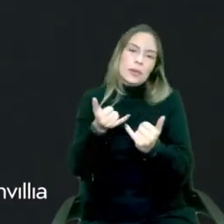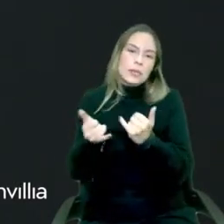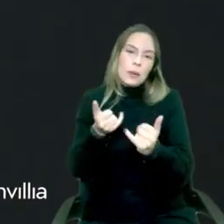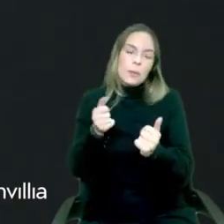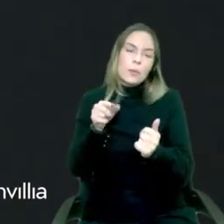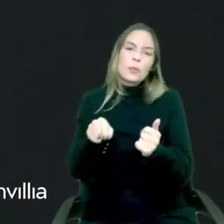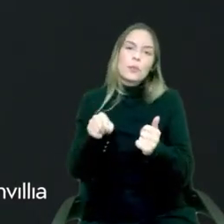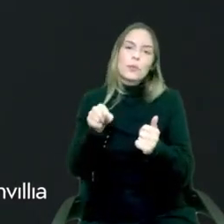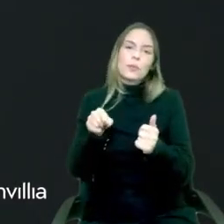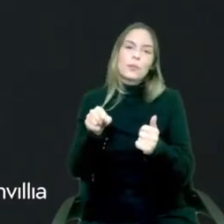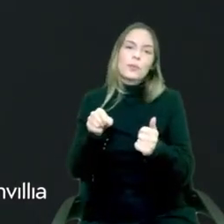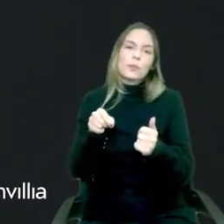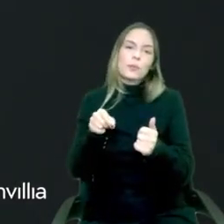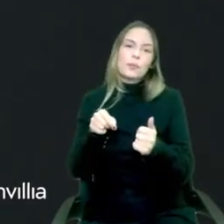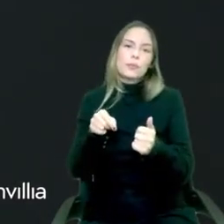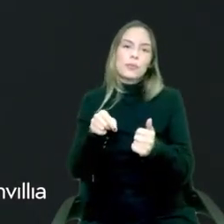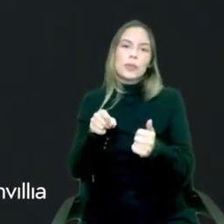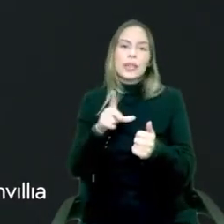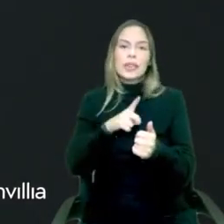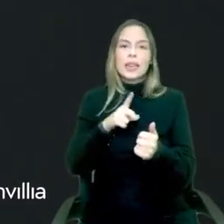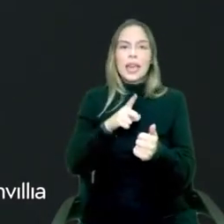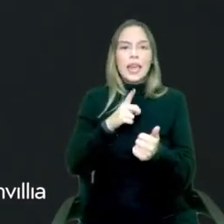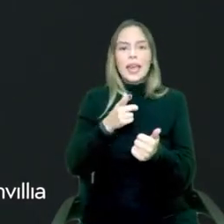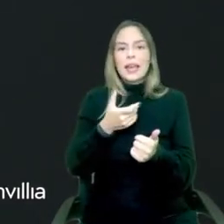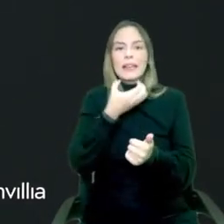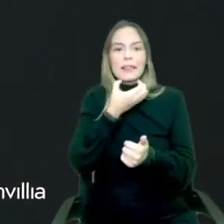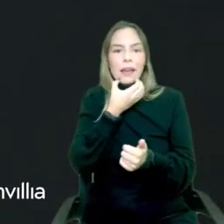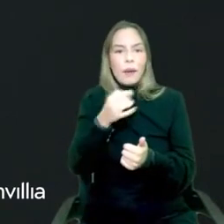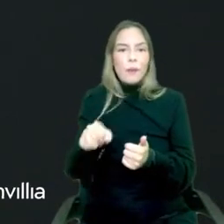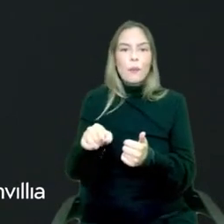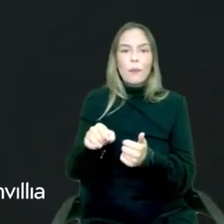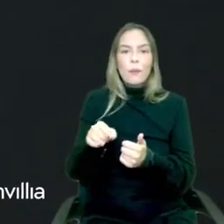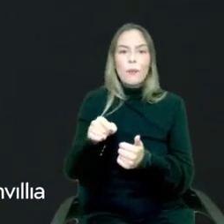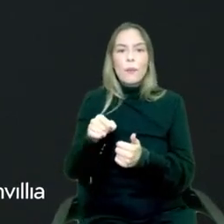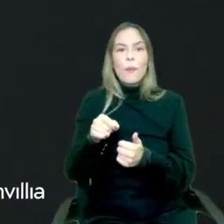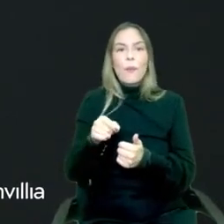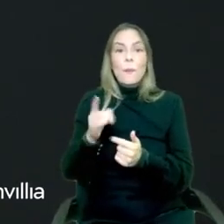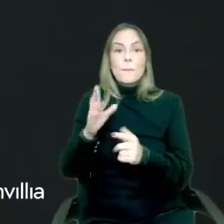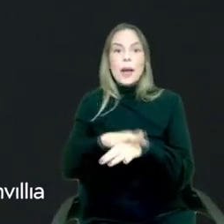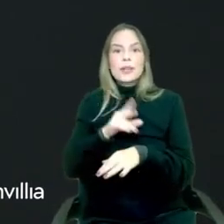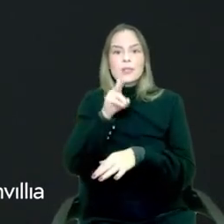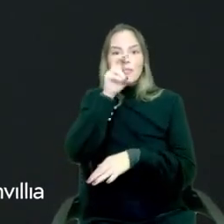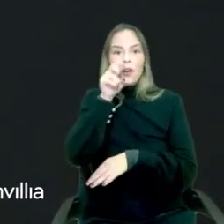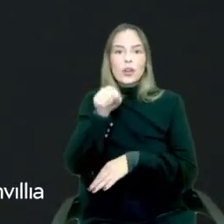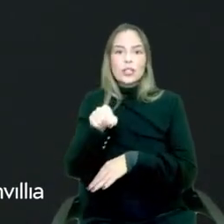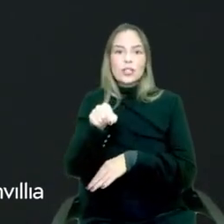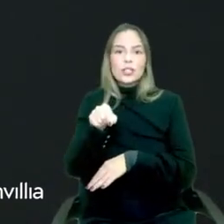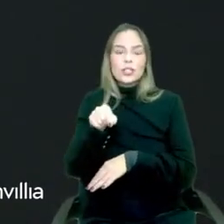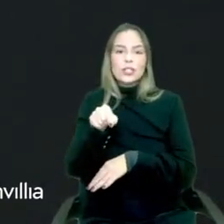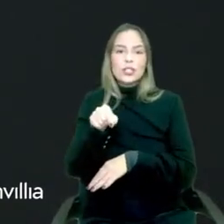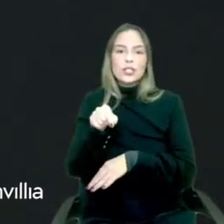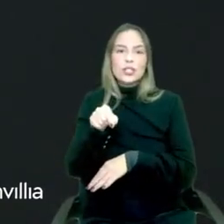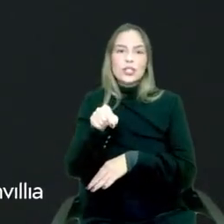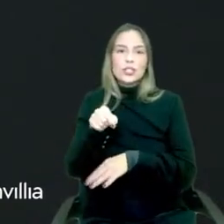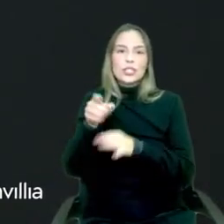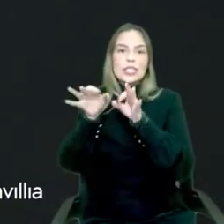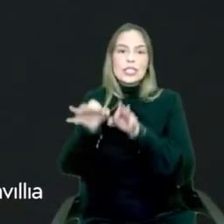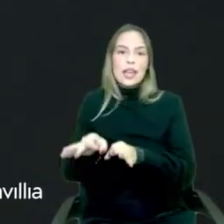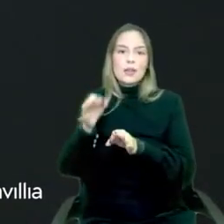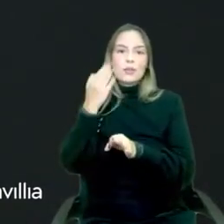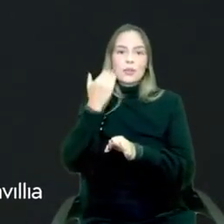in Christmas Day with a very strong assertive way. And the